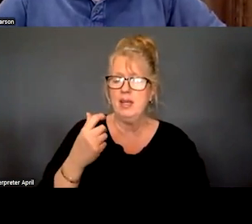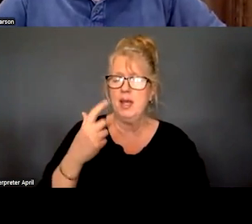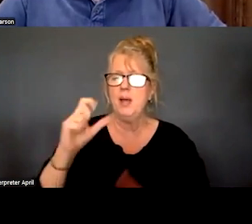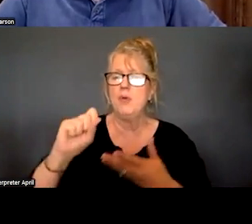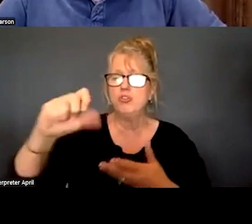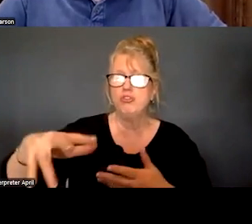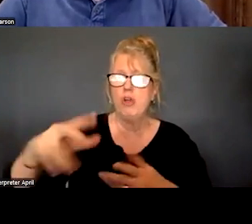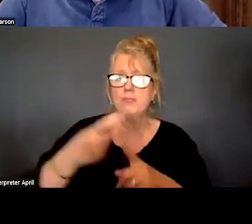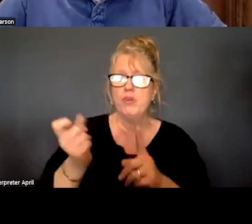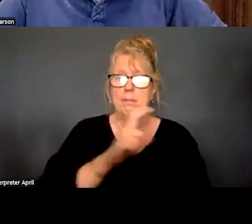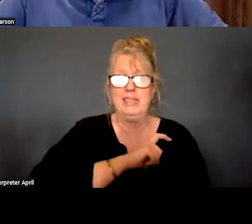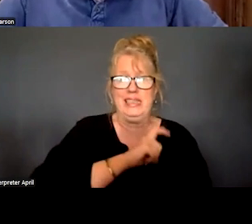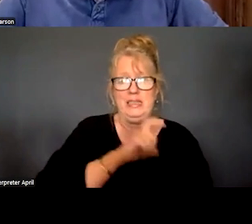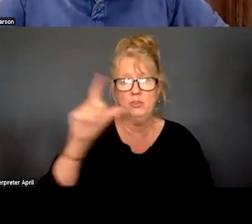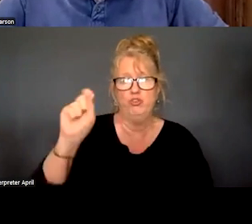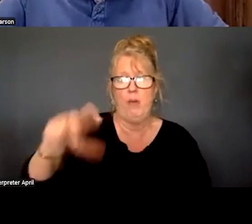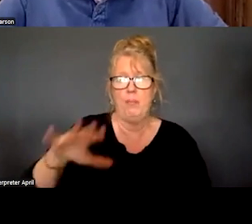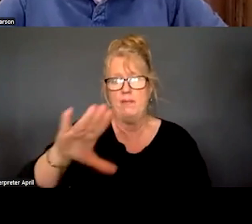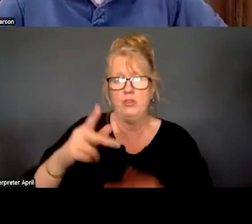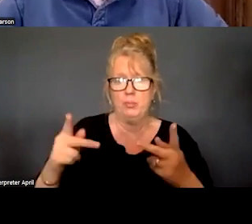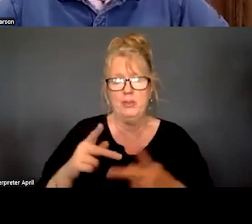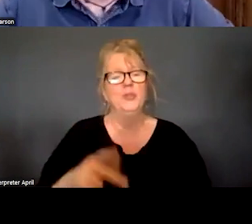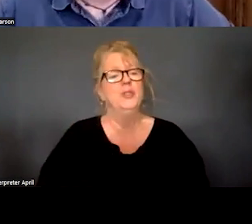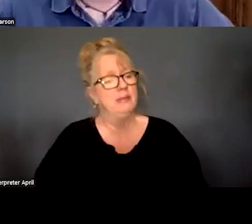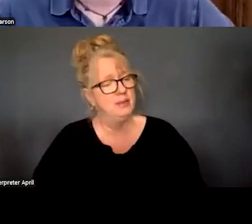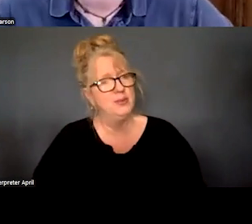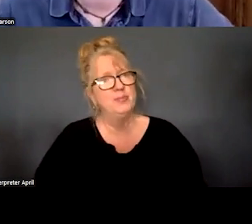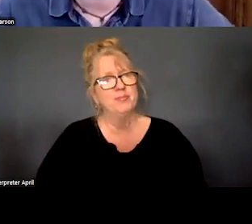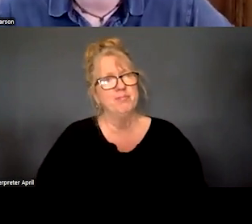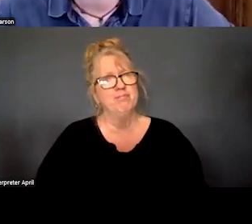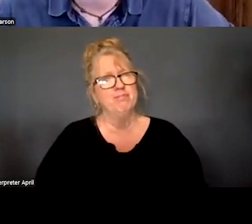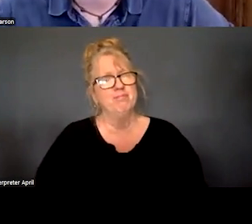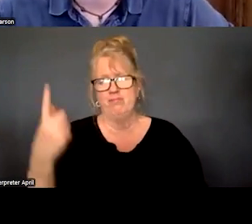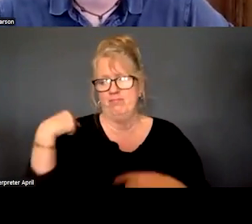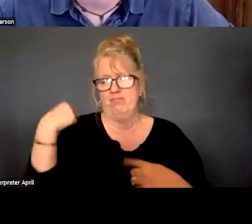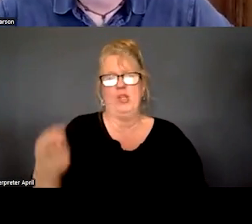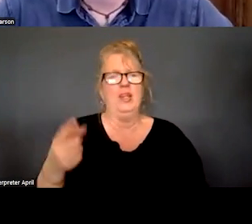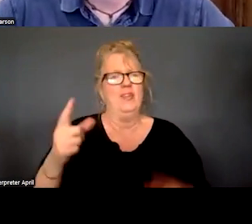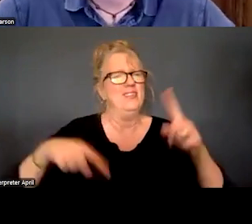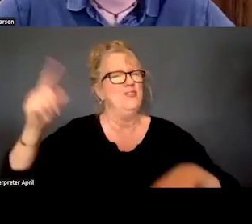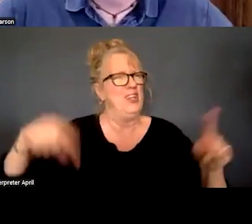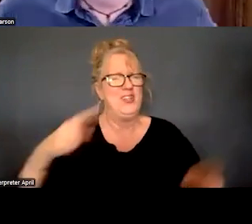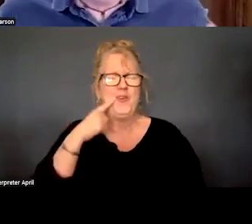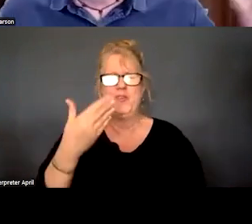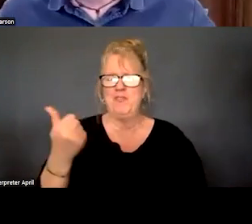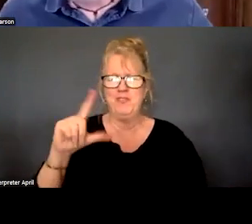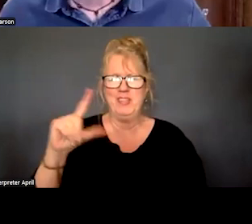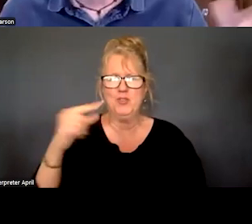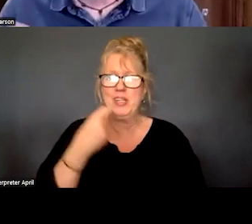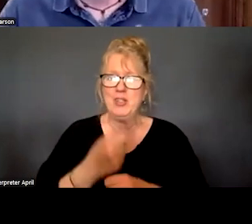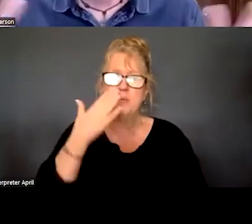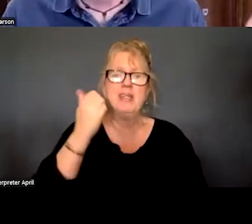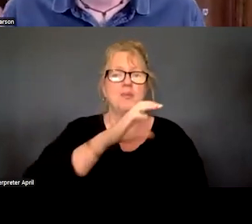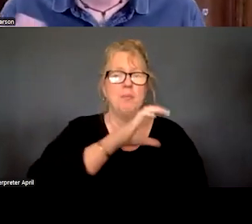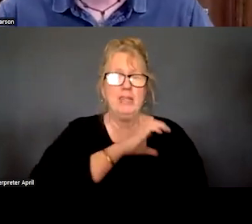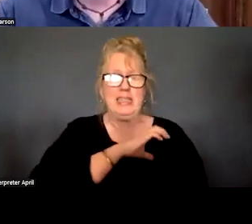police officer? That has also varied over the course of 15 or 20 years because, it has to do with the police culture